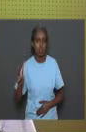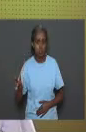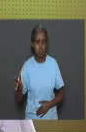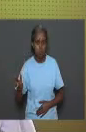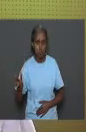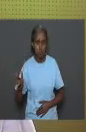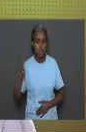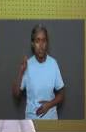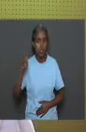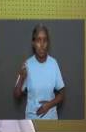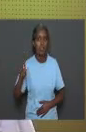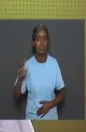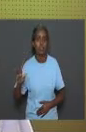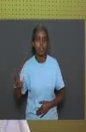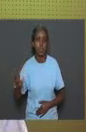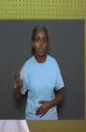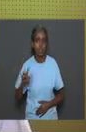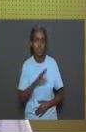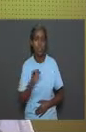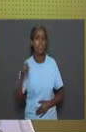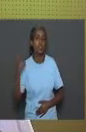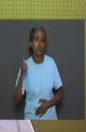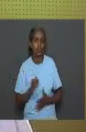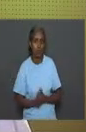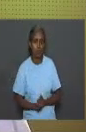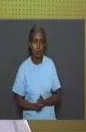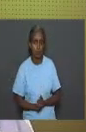x2, x3, and so on.